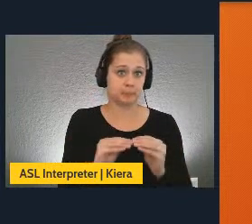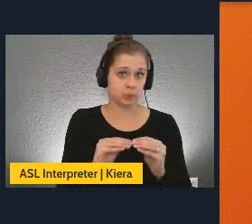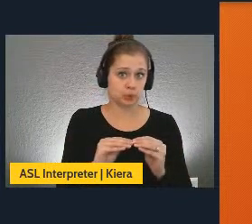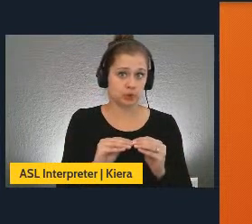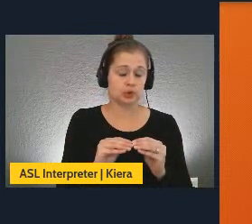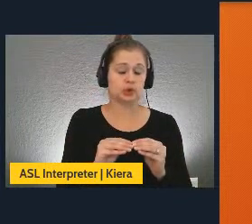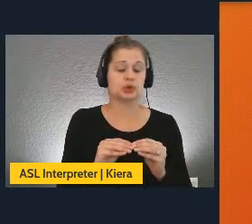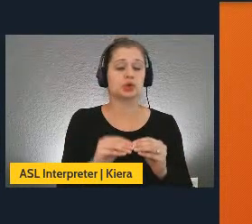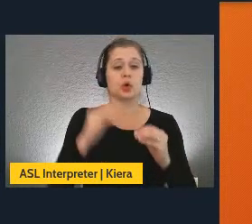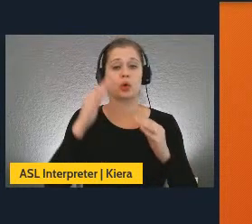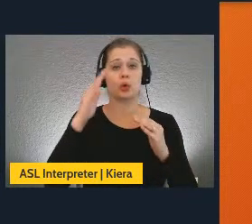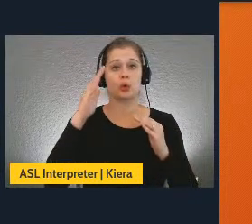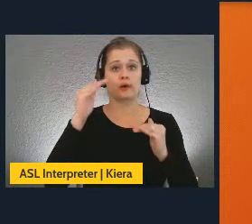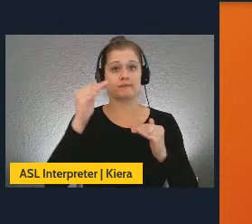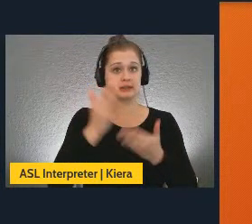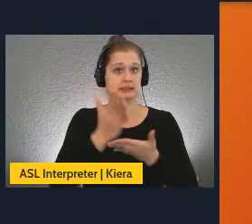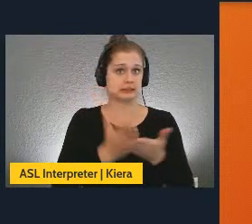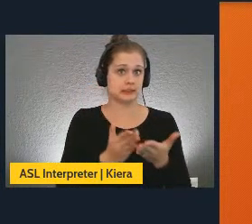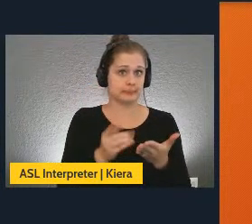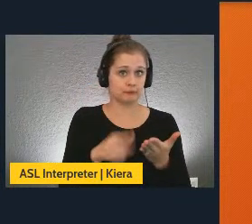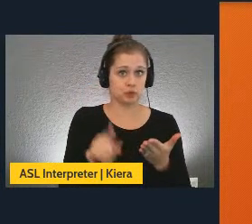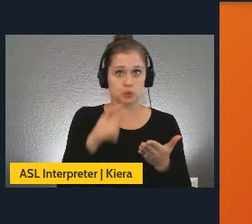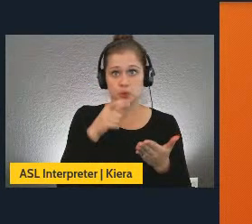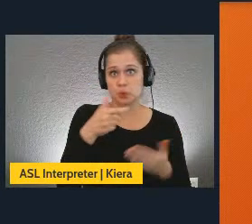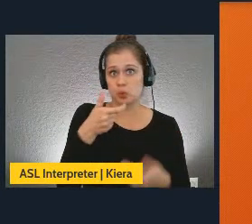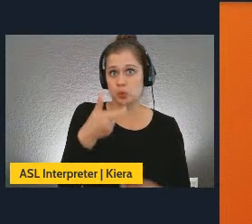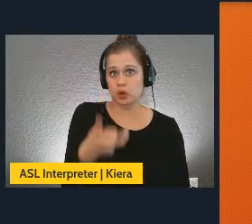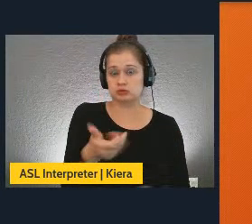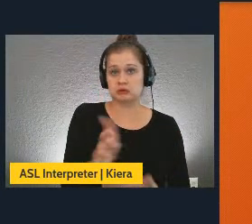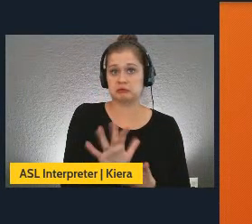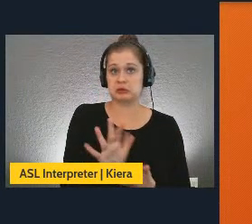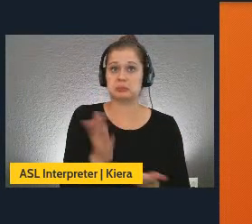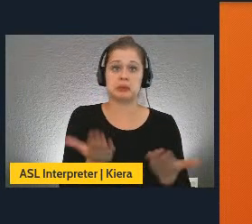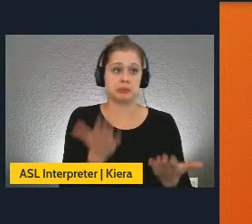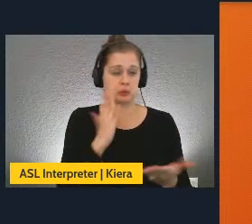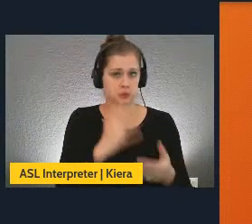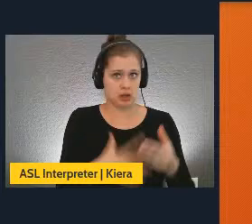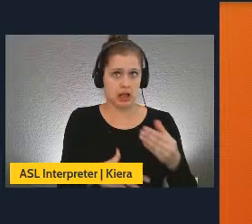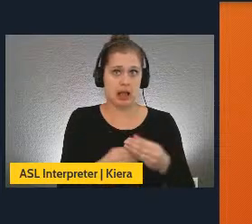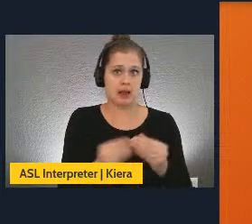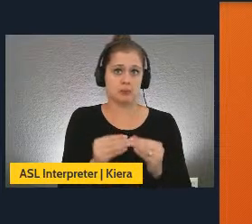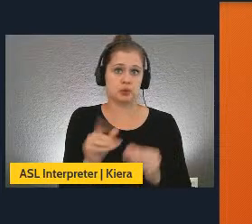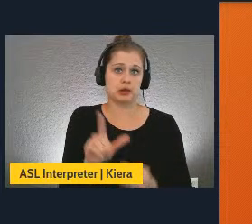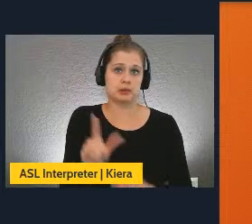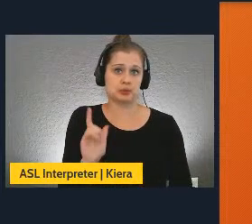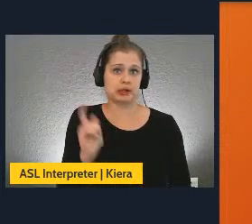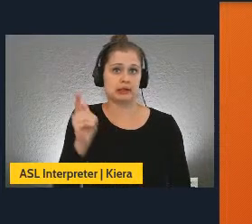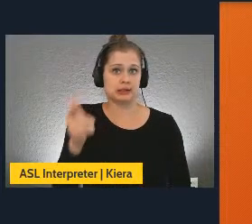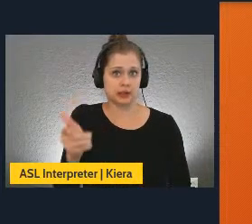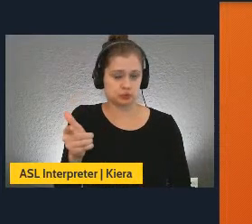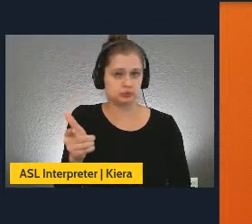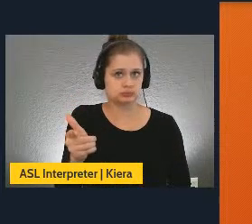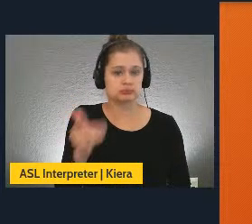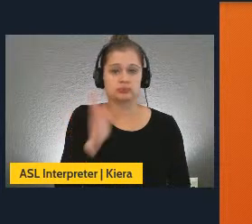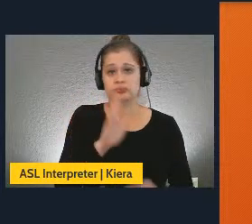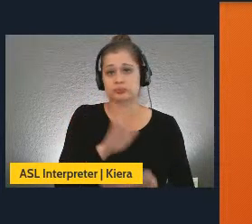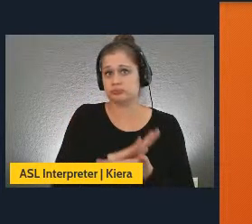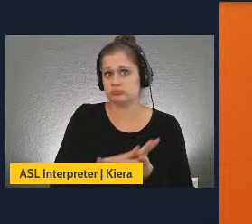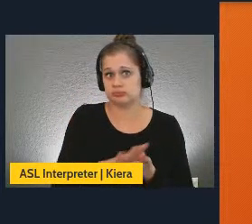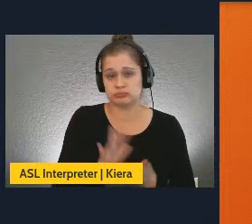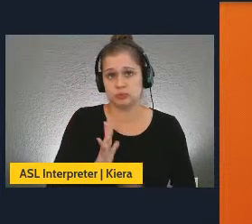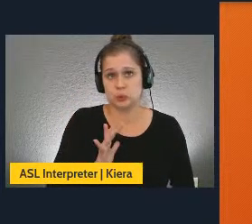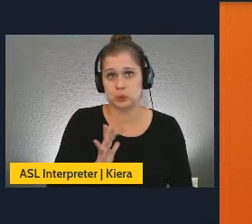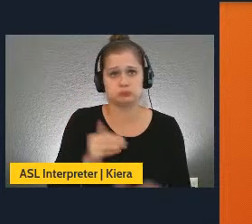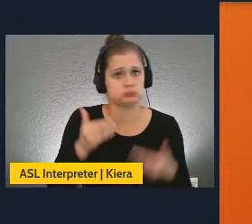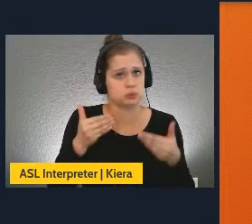you watching this video might actually contribute to the library later. So that would be super nice, and go